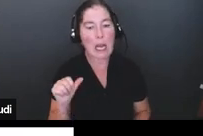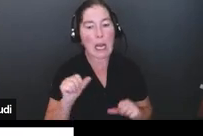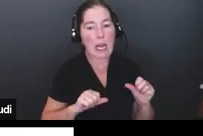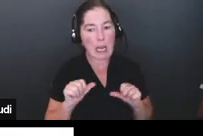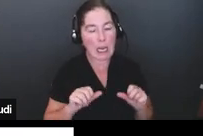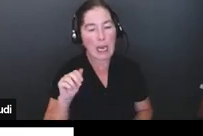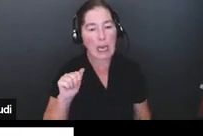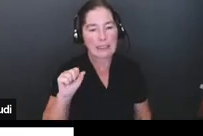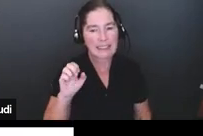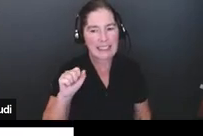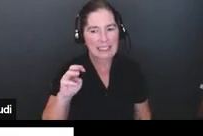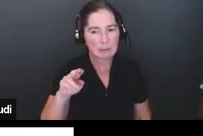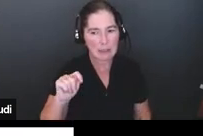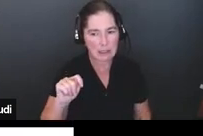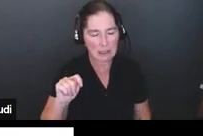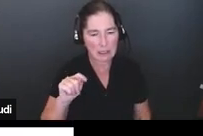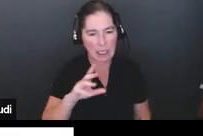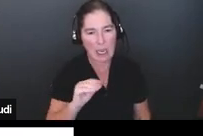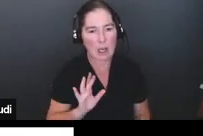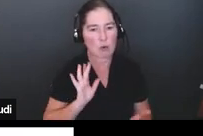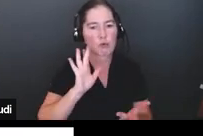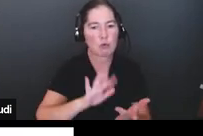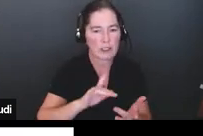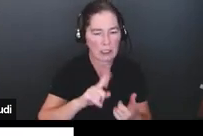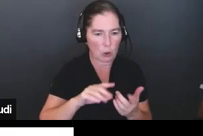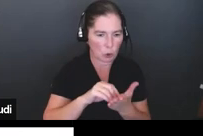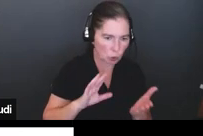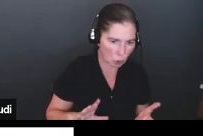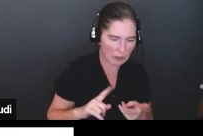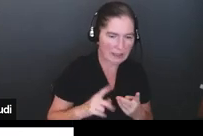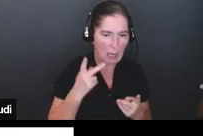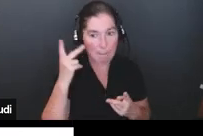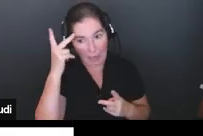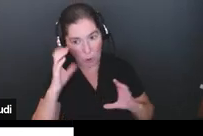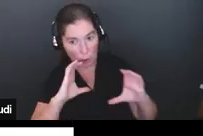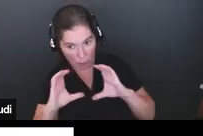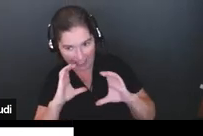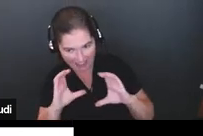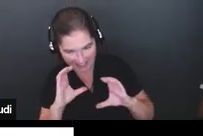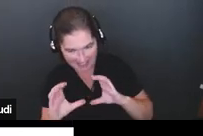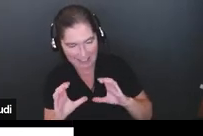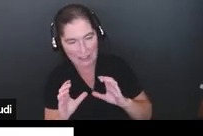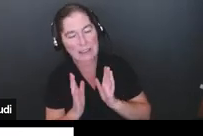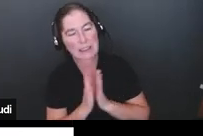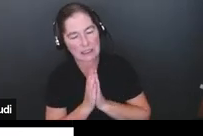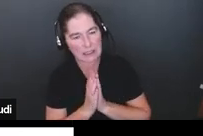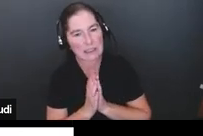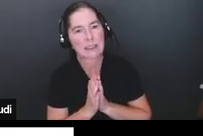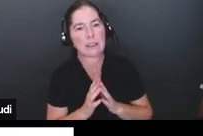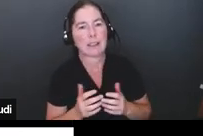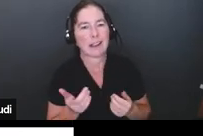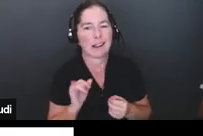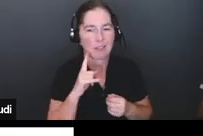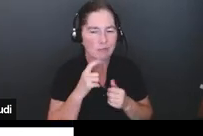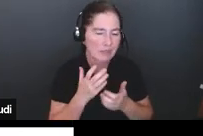and we will talk about reaching out to students and parent communication. That's some of those features of text messaging